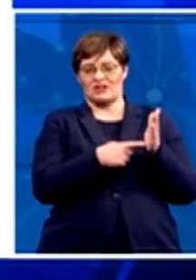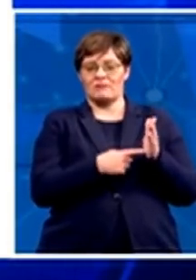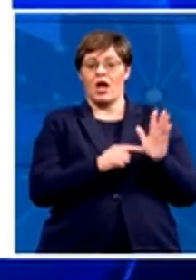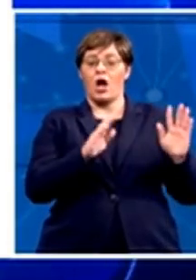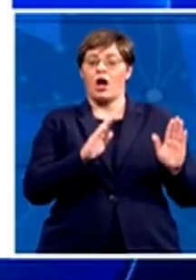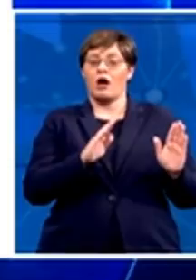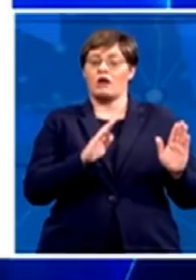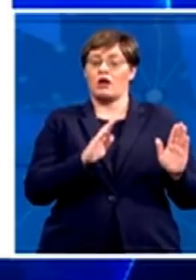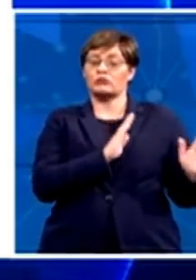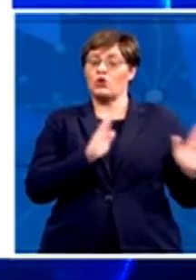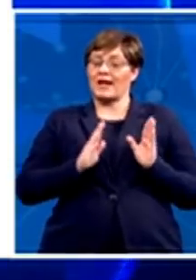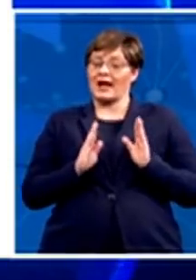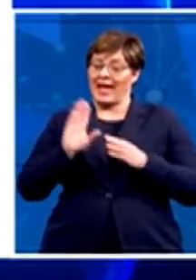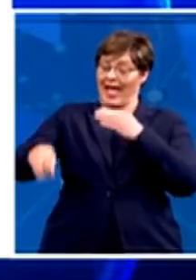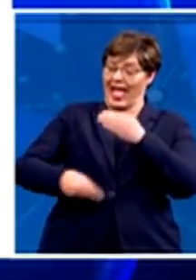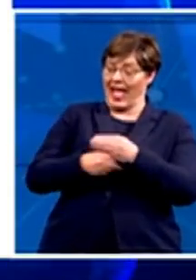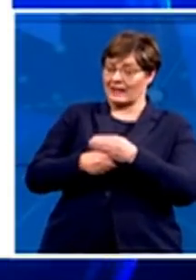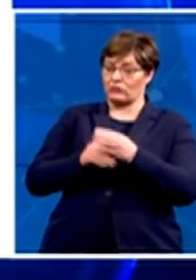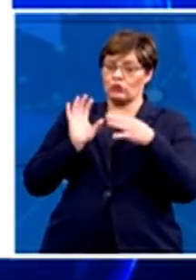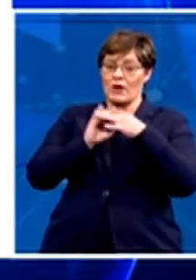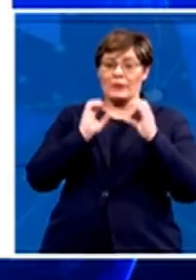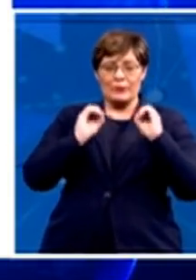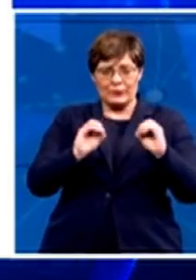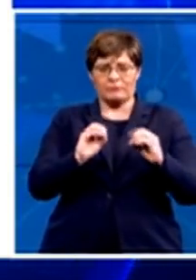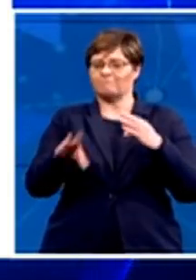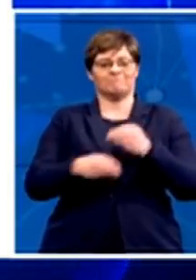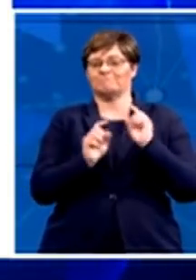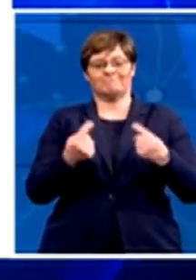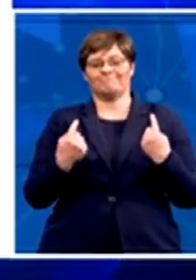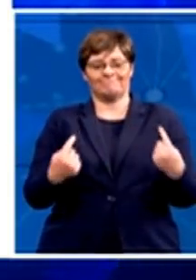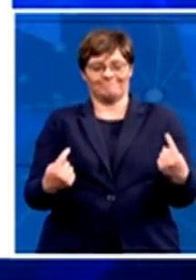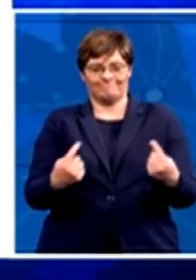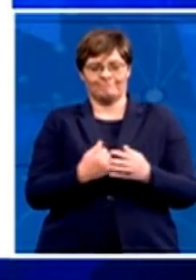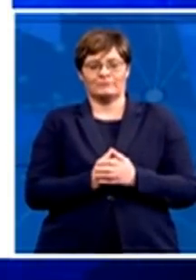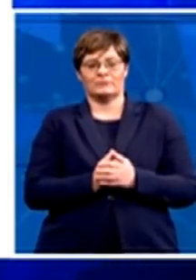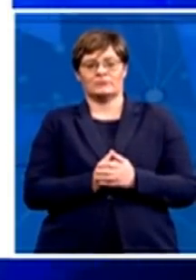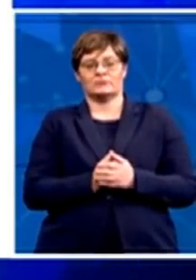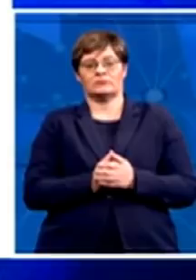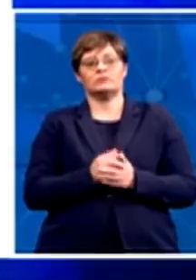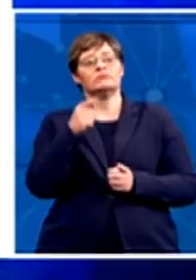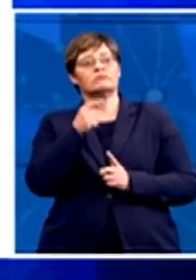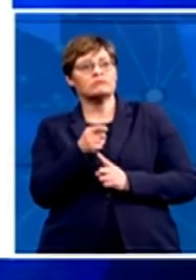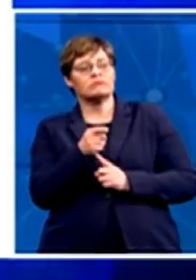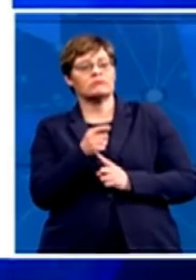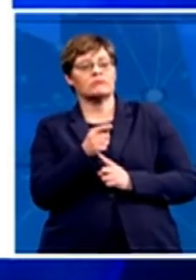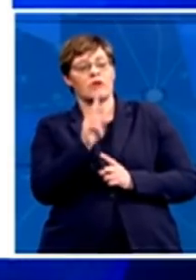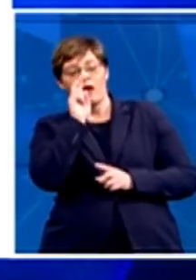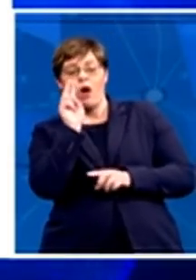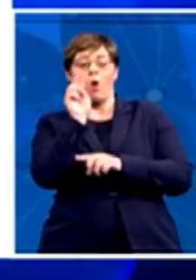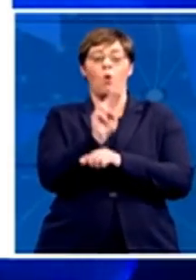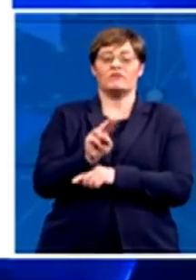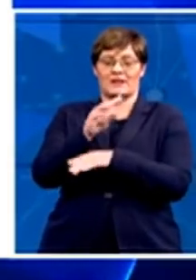And it's this scope, Chair, that distinguishes this in a sense from other oversight processes. Because of the very